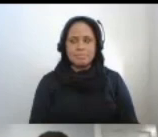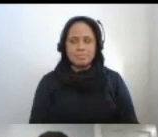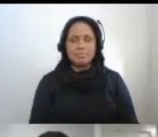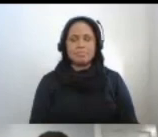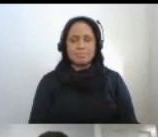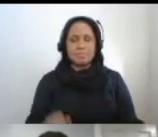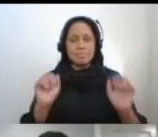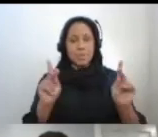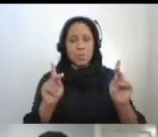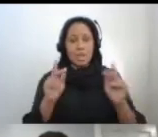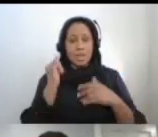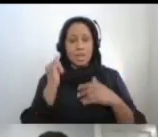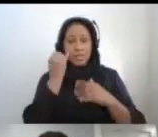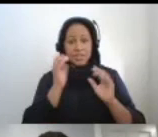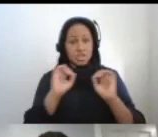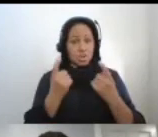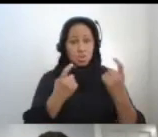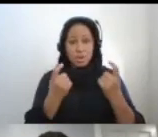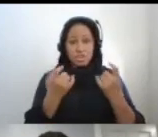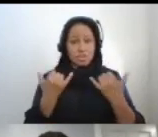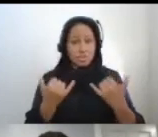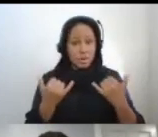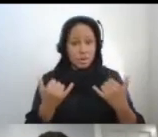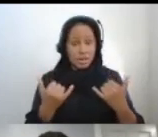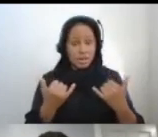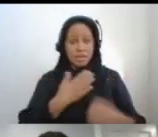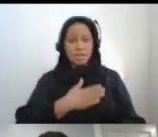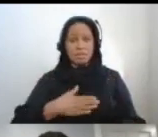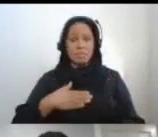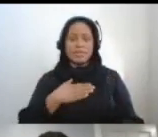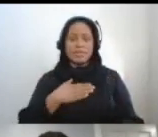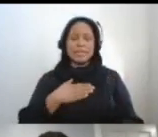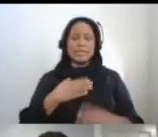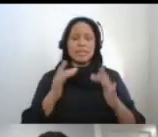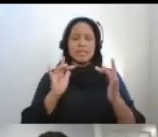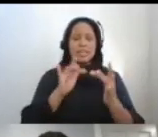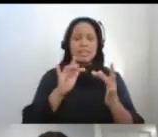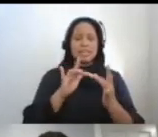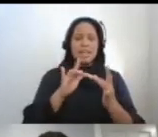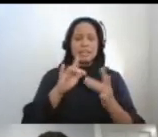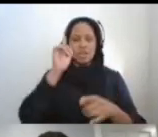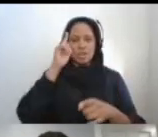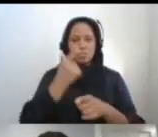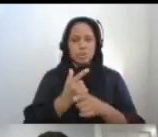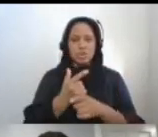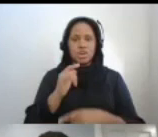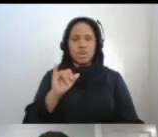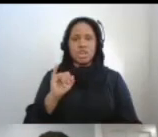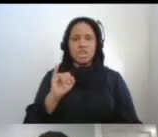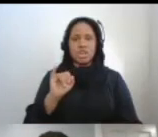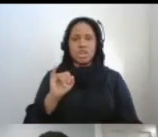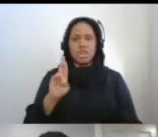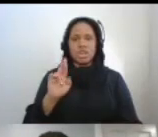Okay, if there aren't any questions currently, please feel free to reach out to Brother Ibrahim, and